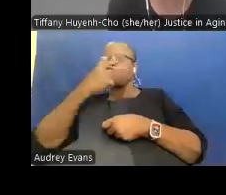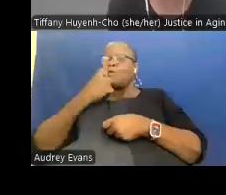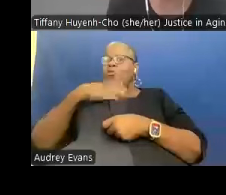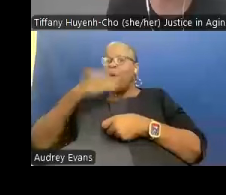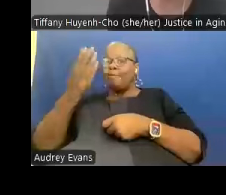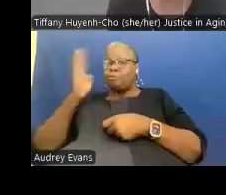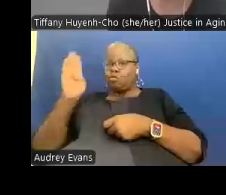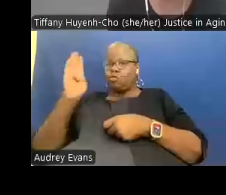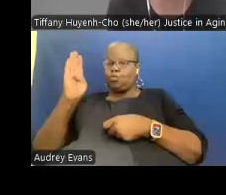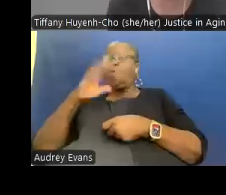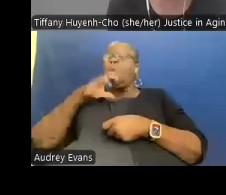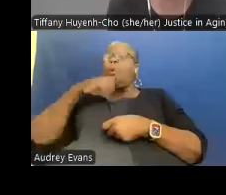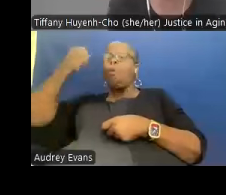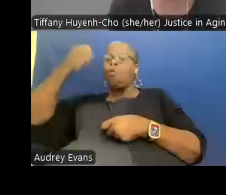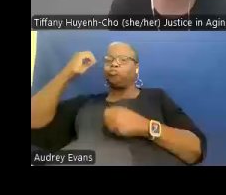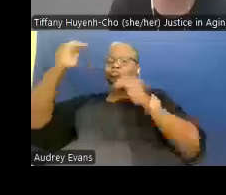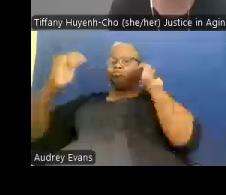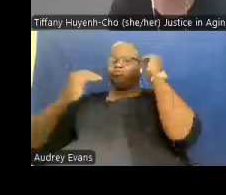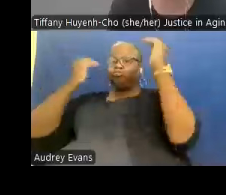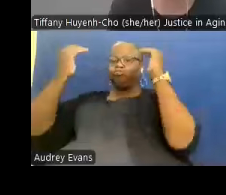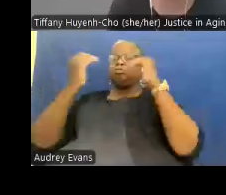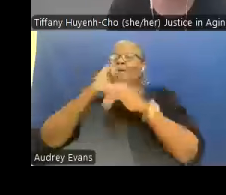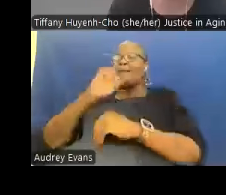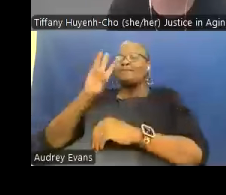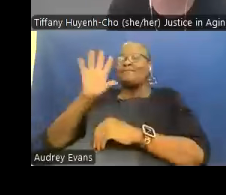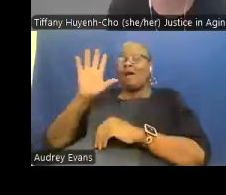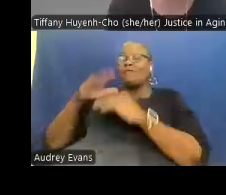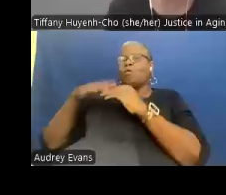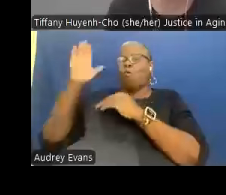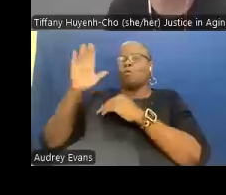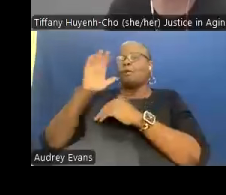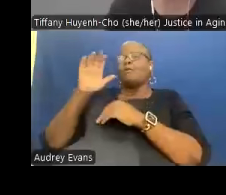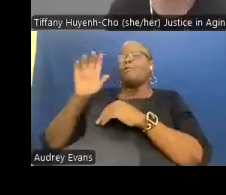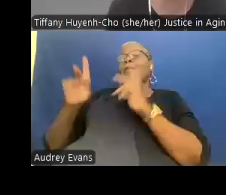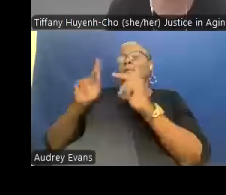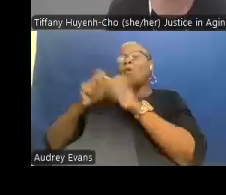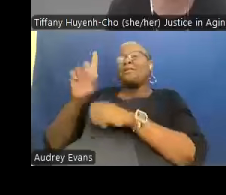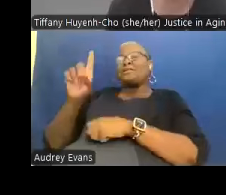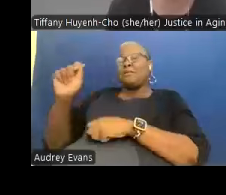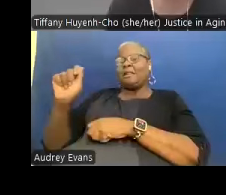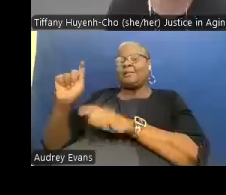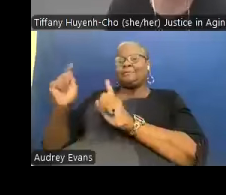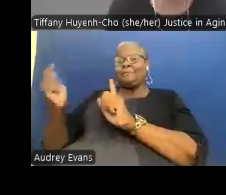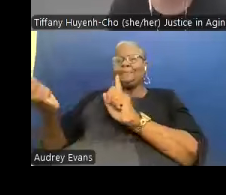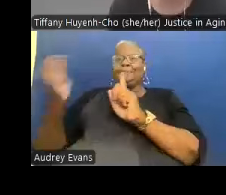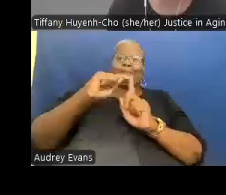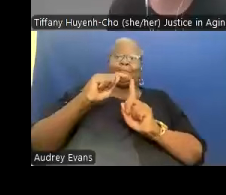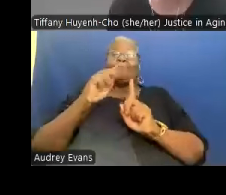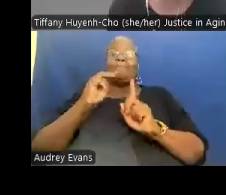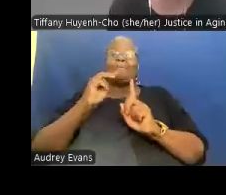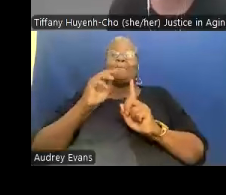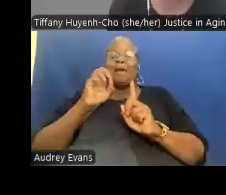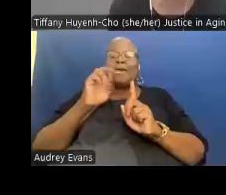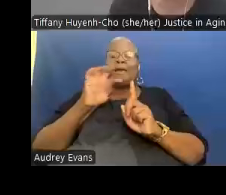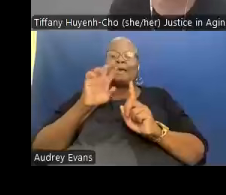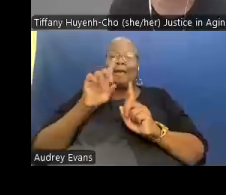for older adults over 65 and people with disabilities. Medicaid was enacted in 1965, so